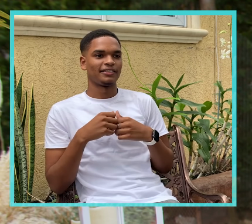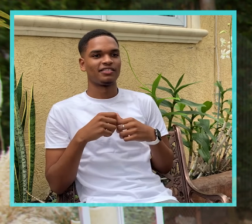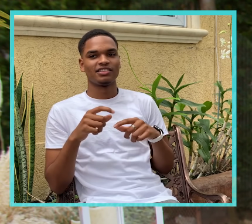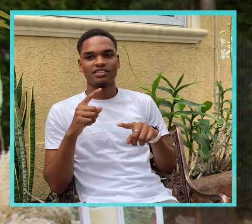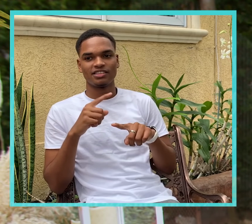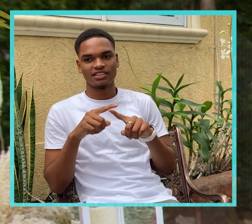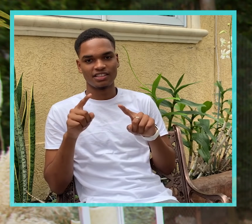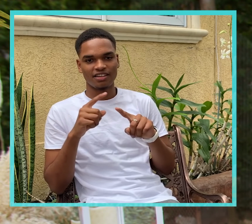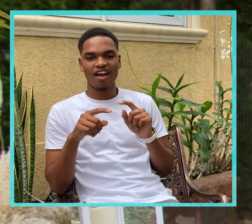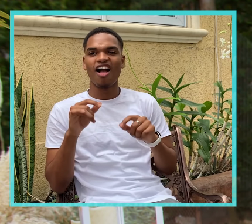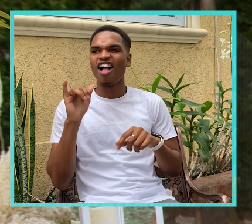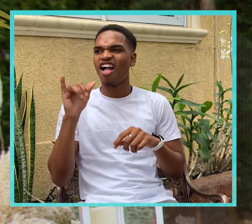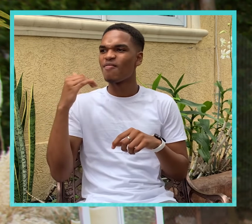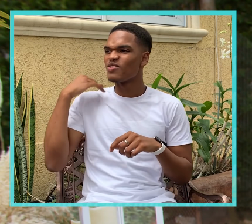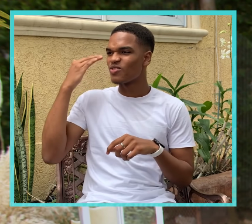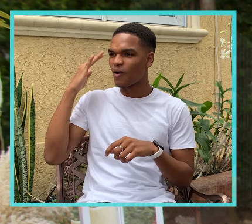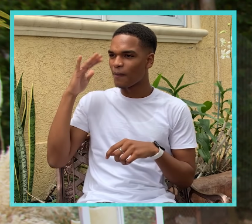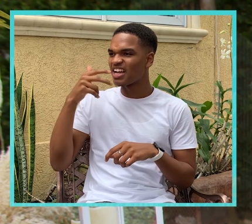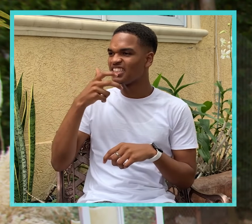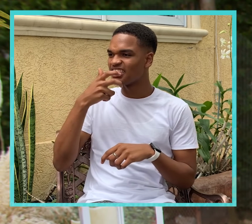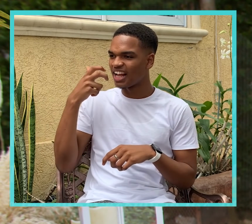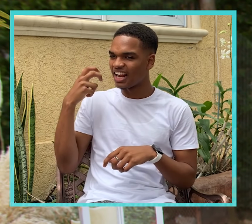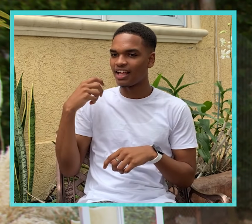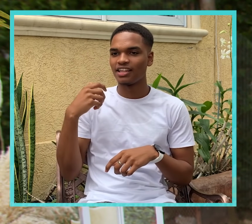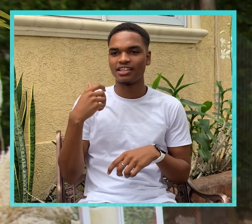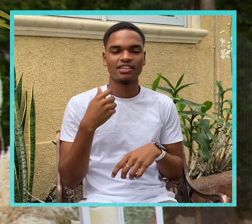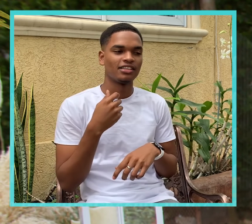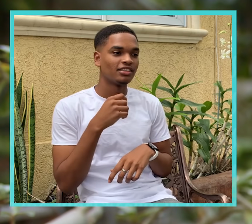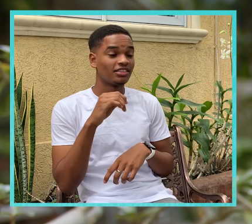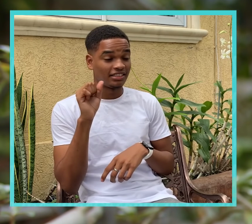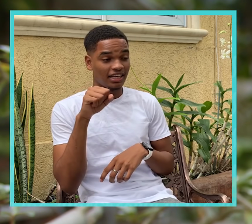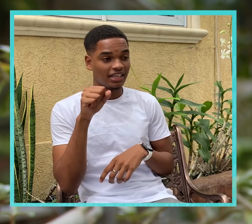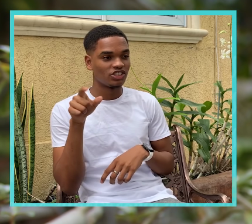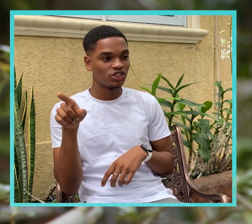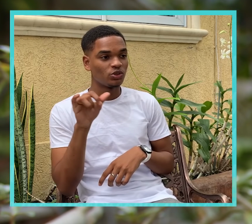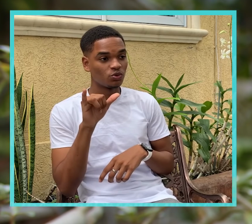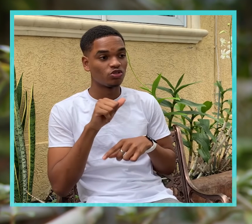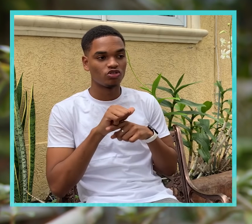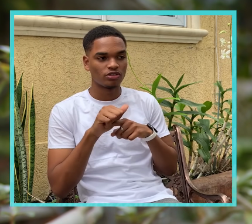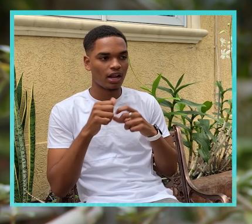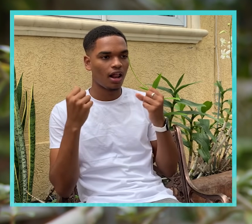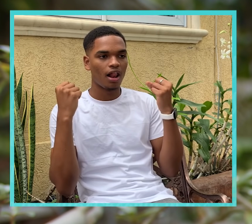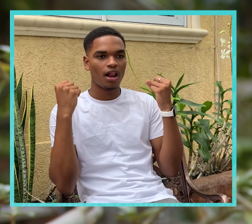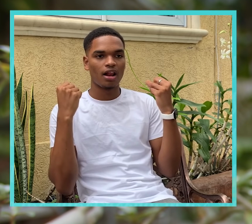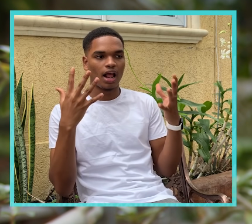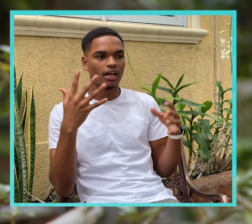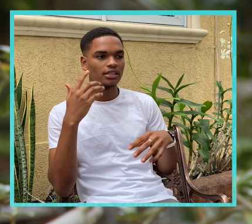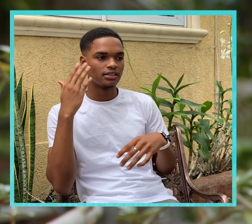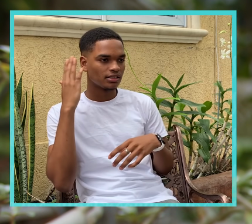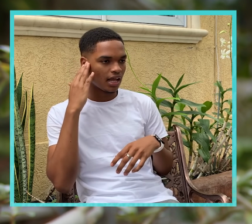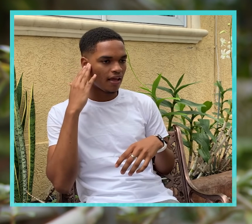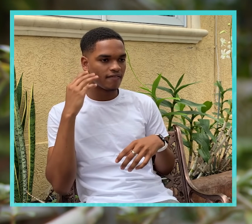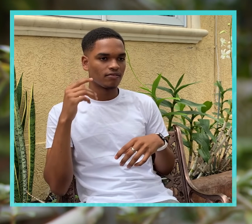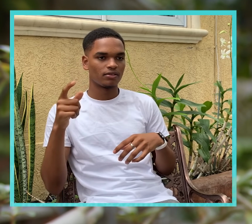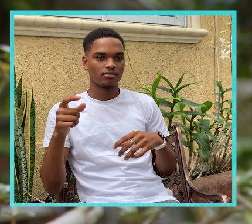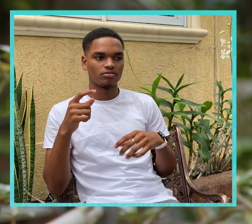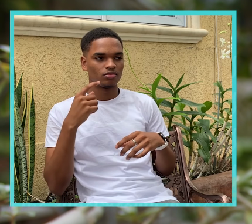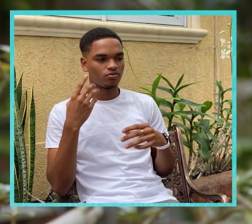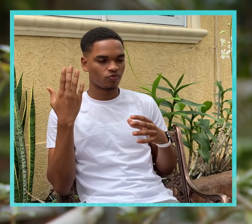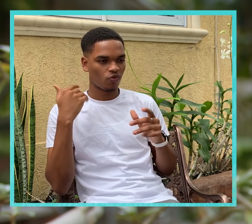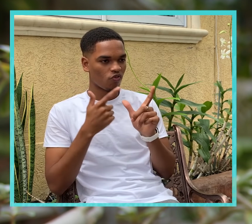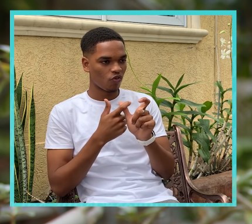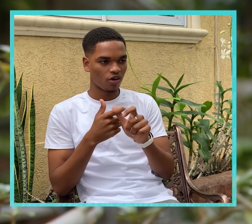Oh, I know why this is Shelly. braces. Yeah. And she used to train with a lot of deaf athletes, so. Right. They kind of